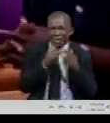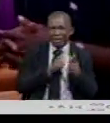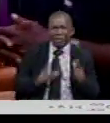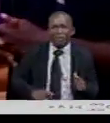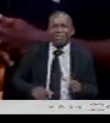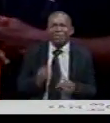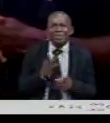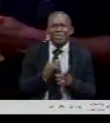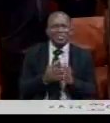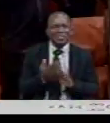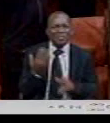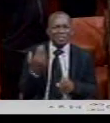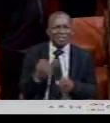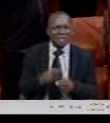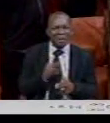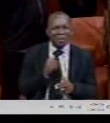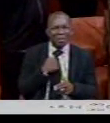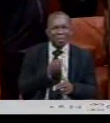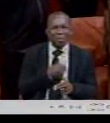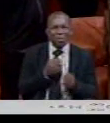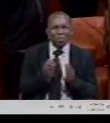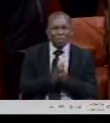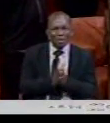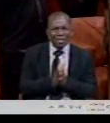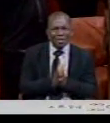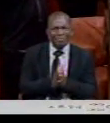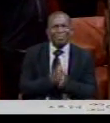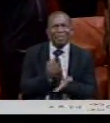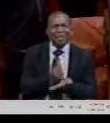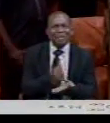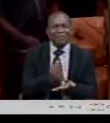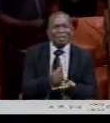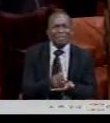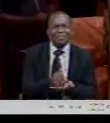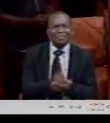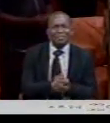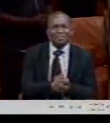In Jesus' name we pray.